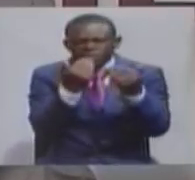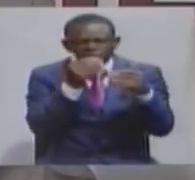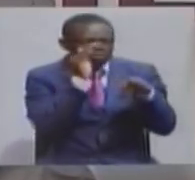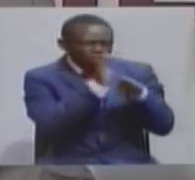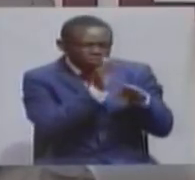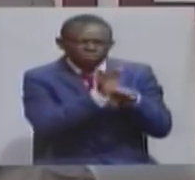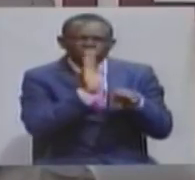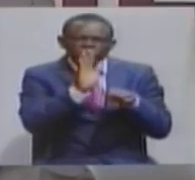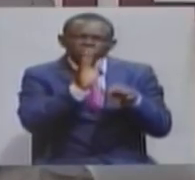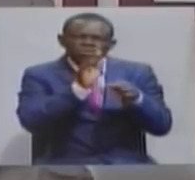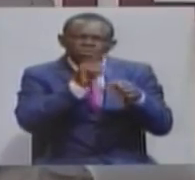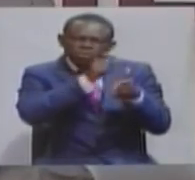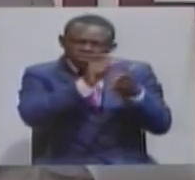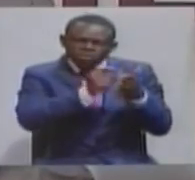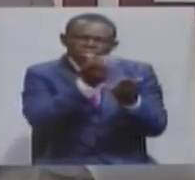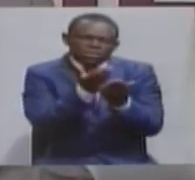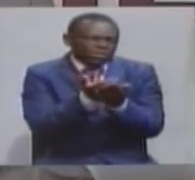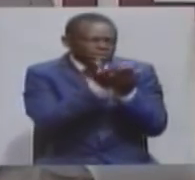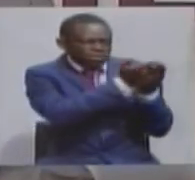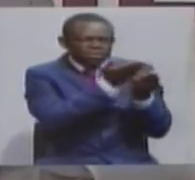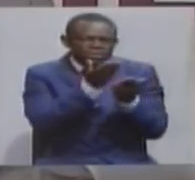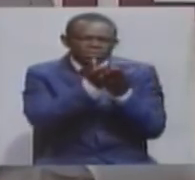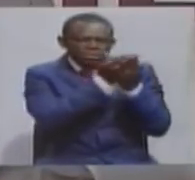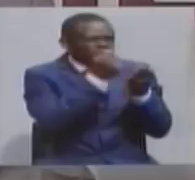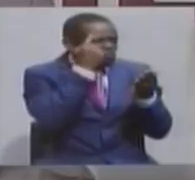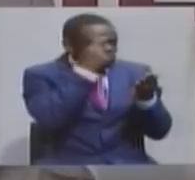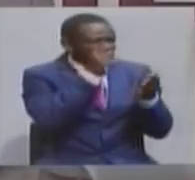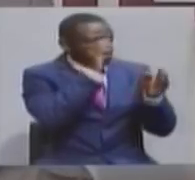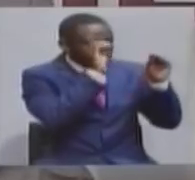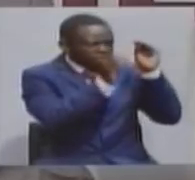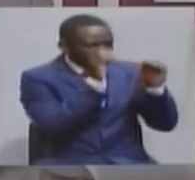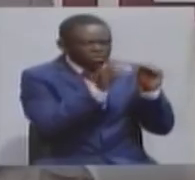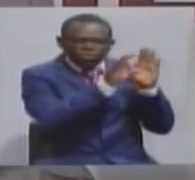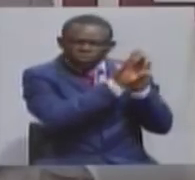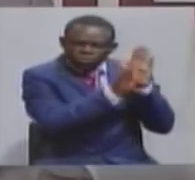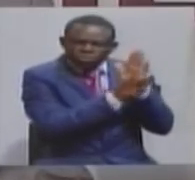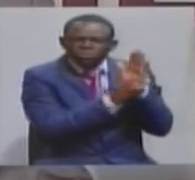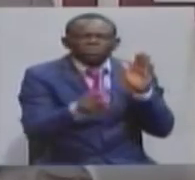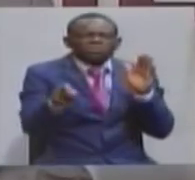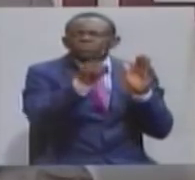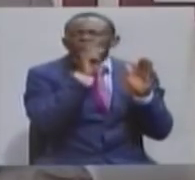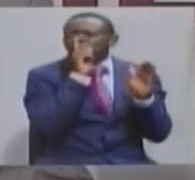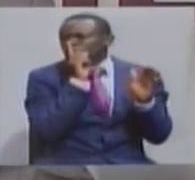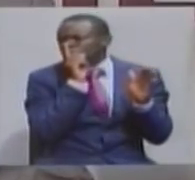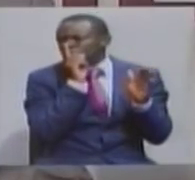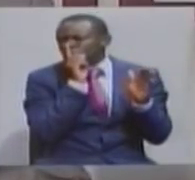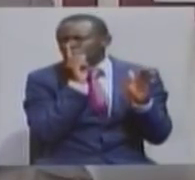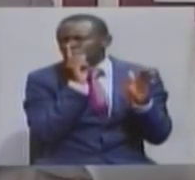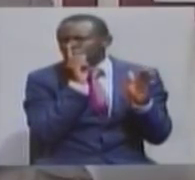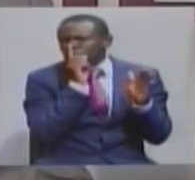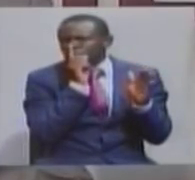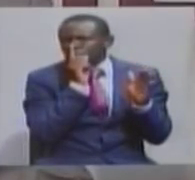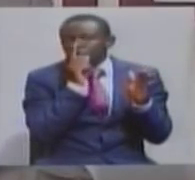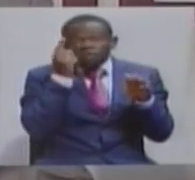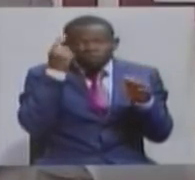I asked them to make submissions to the political parties bill, they did that in no time, very